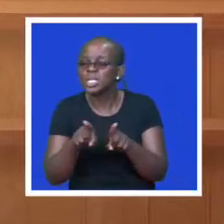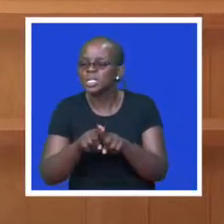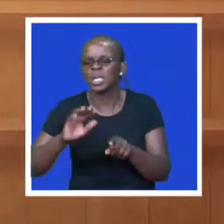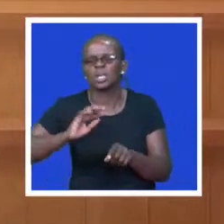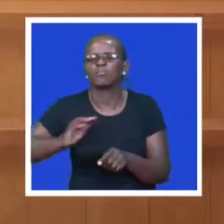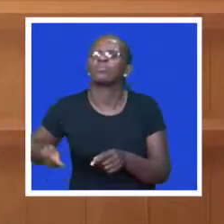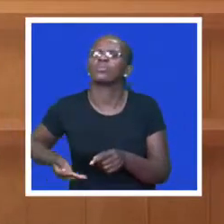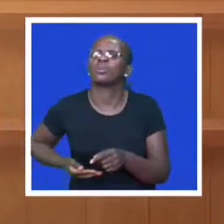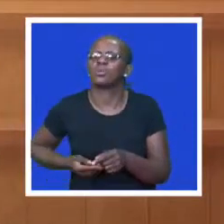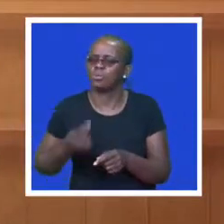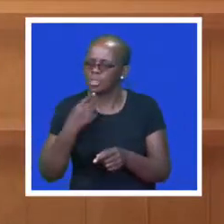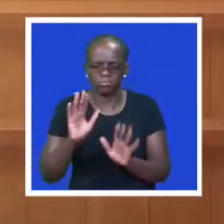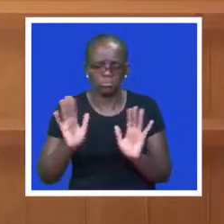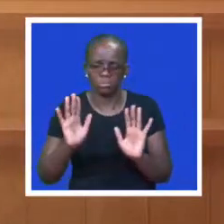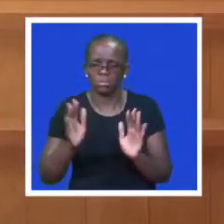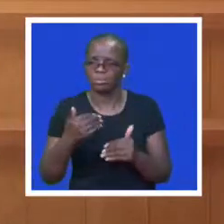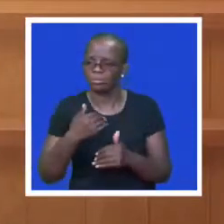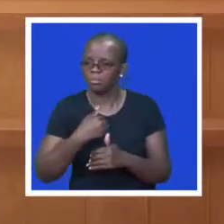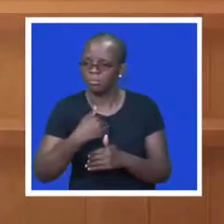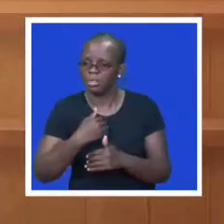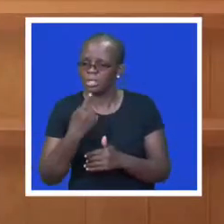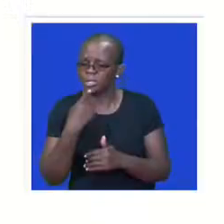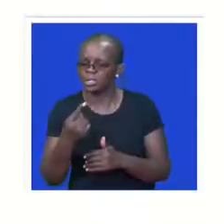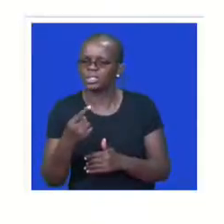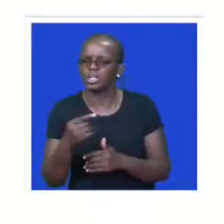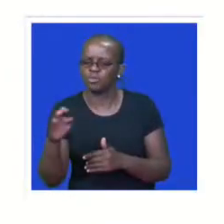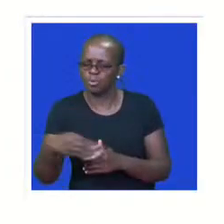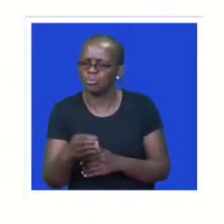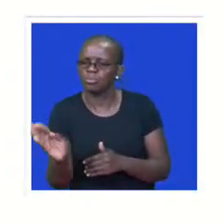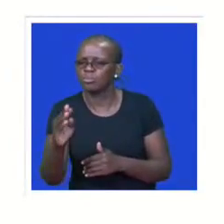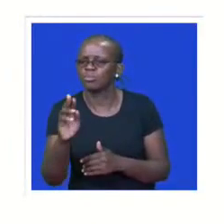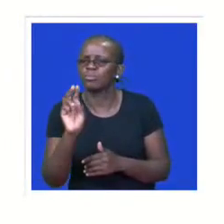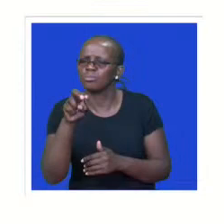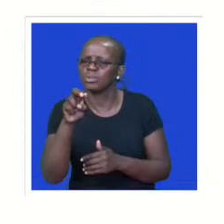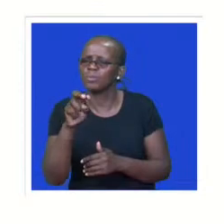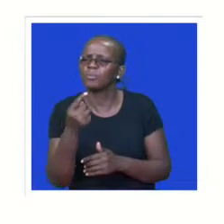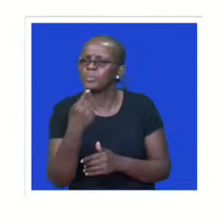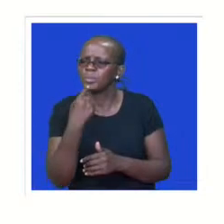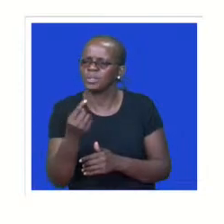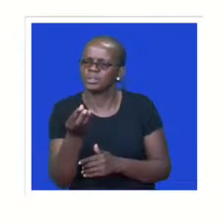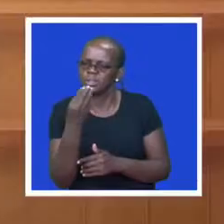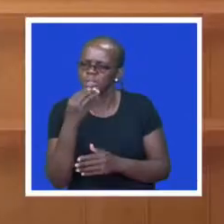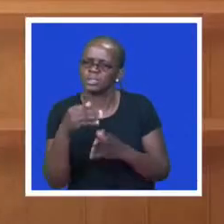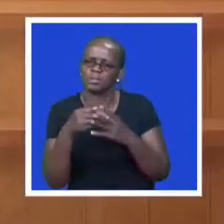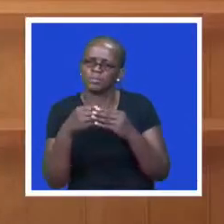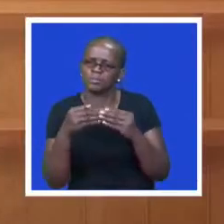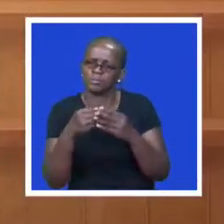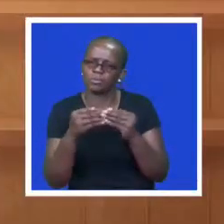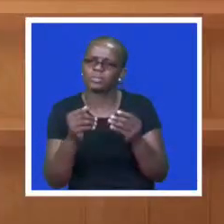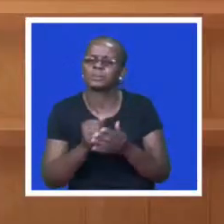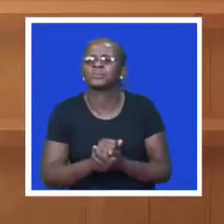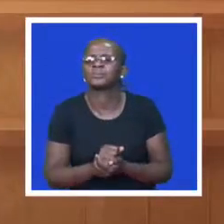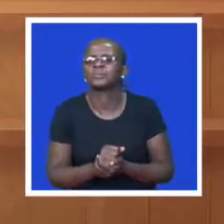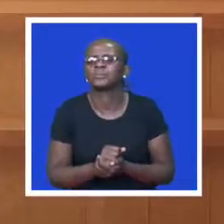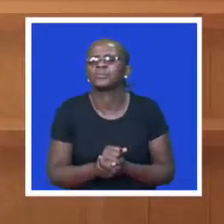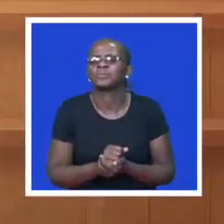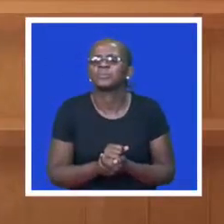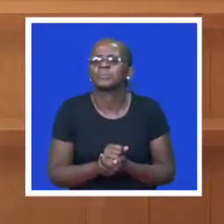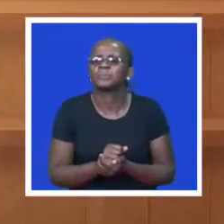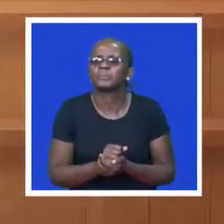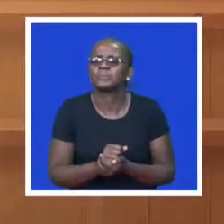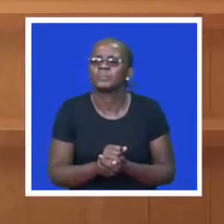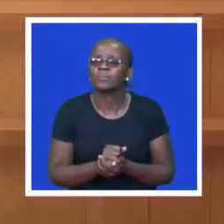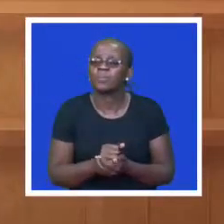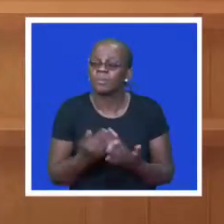these ones, my dear Lena, and also do qualify them likewise at home for me. And also, dear Lena, with the characterization of